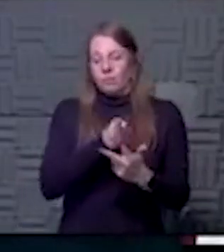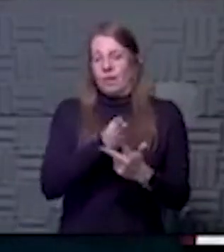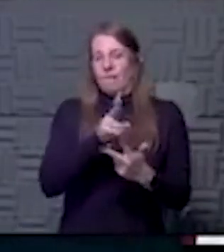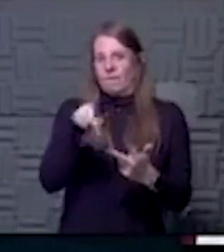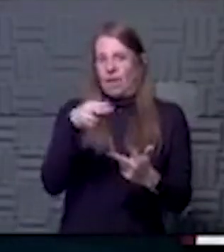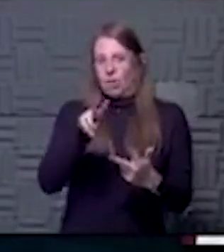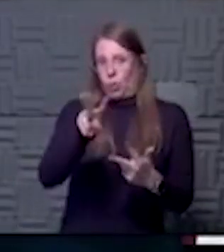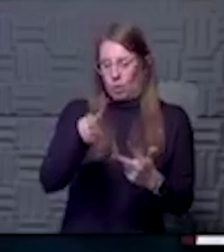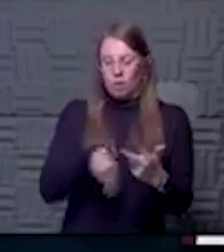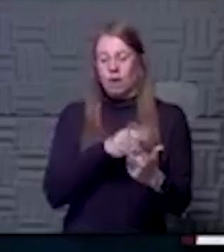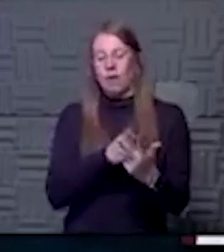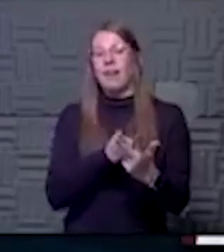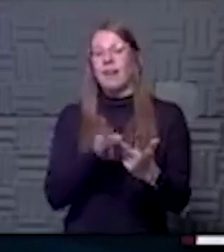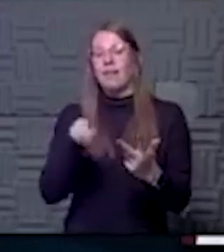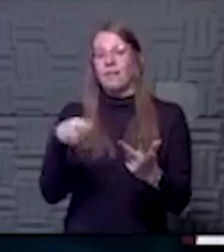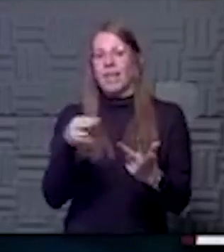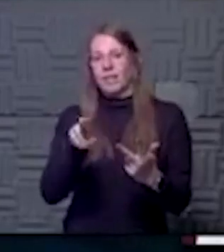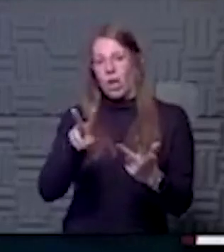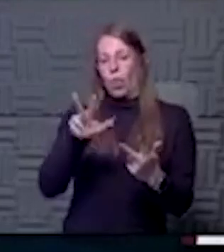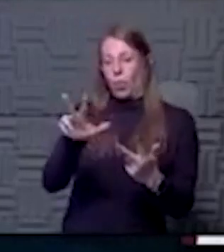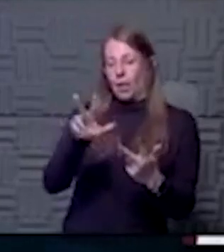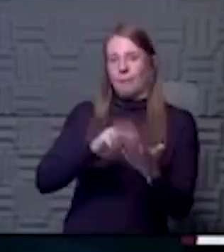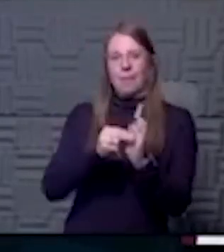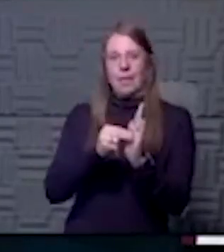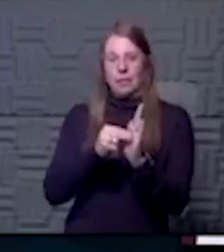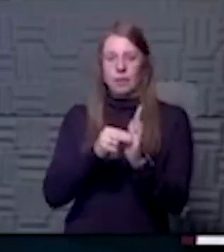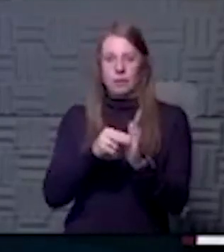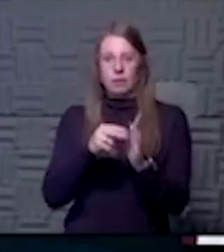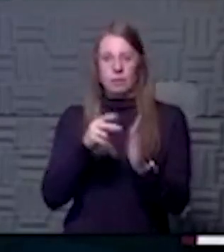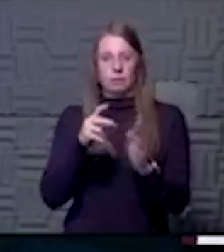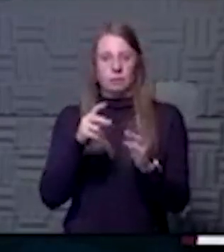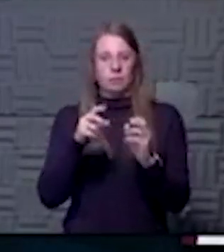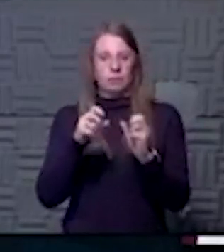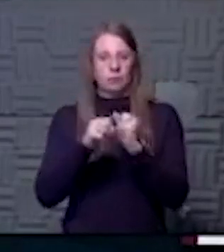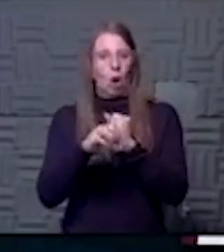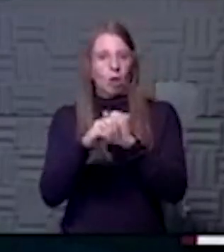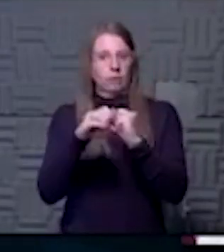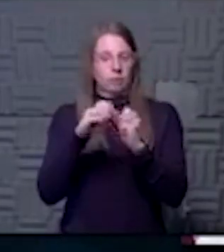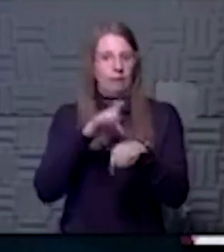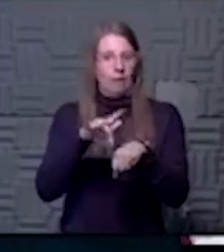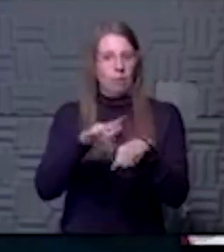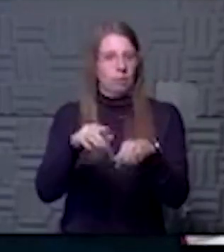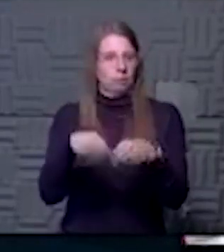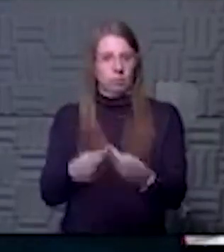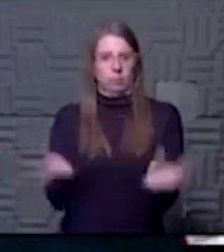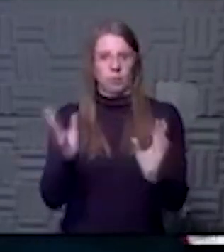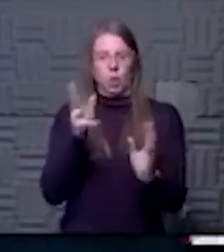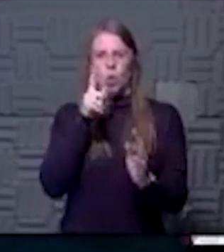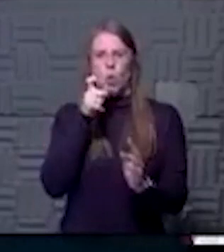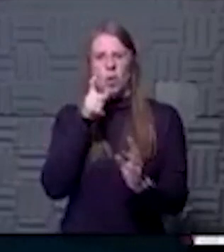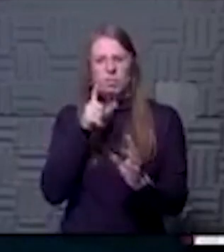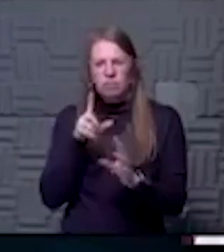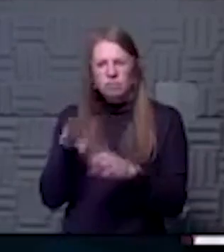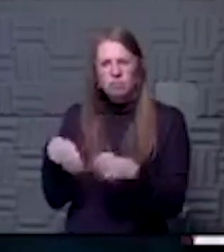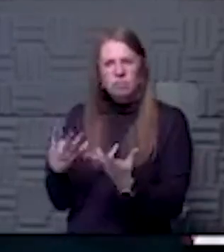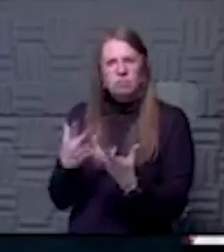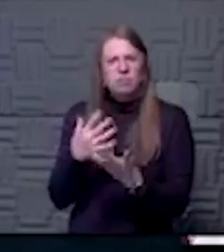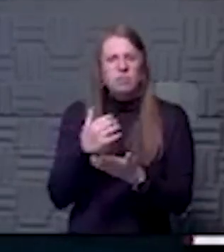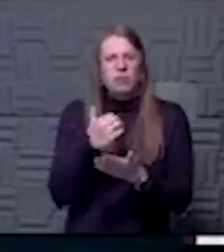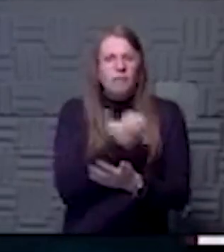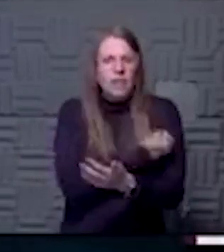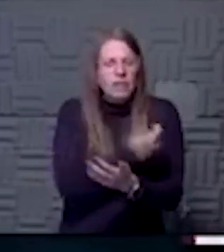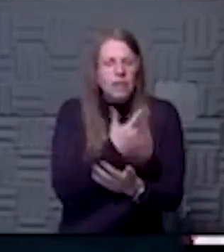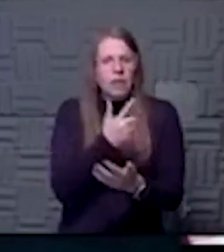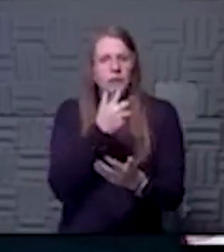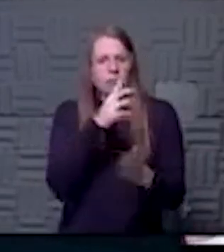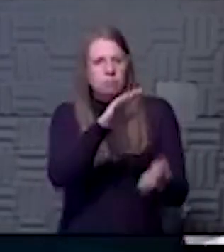be full market availability. Okay. And how is it going to be given? Who's going to be giving the vaccine? Where will it be shipped to?